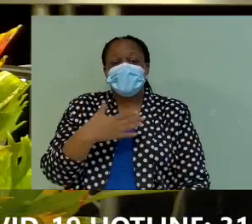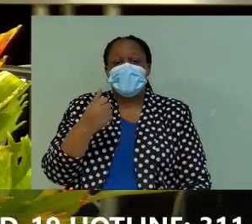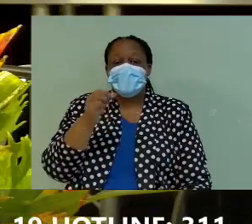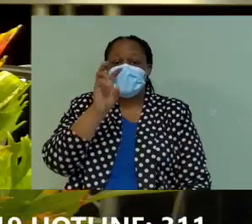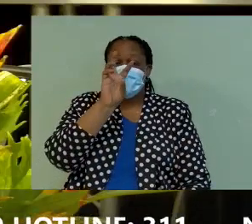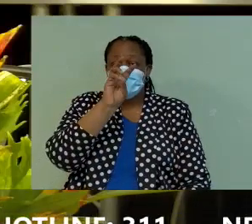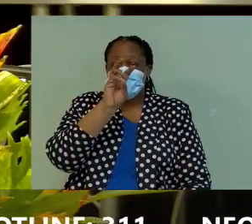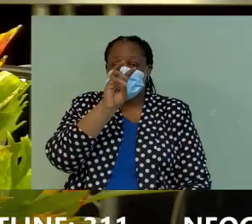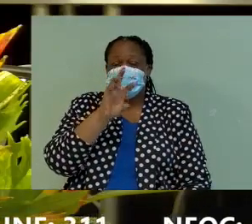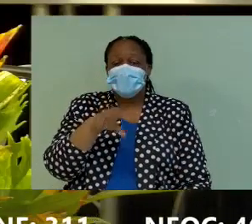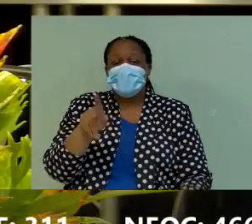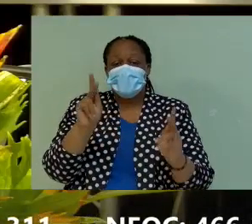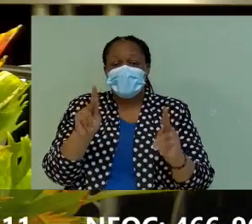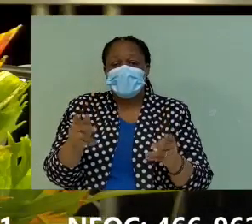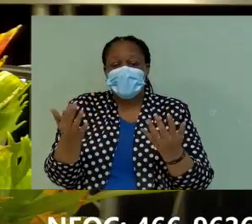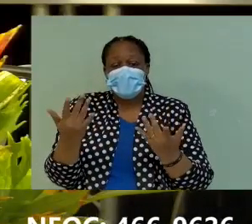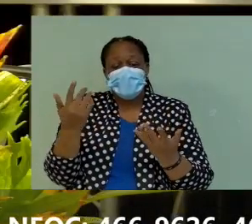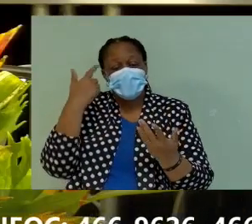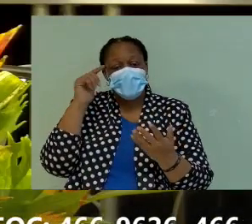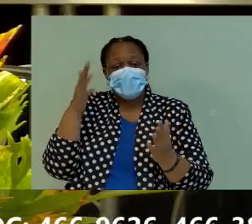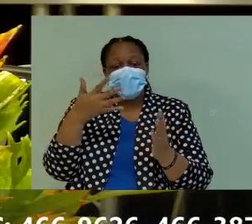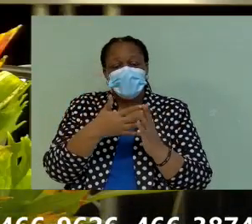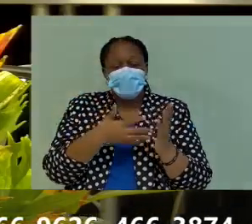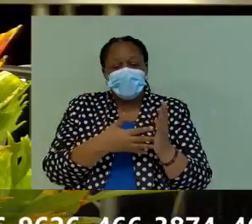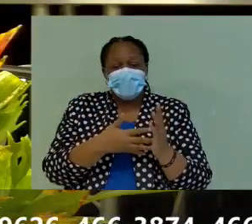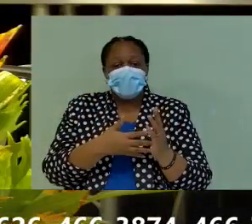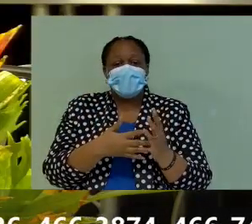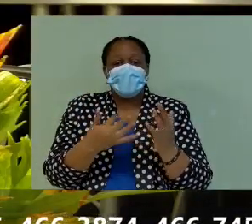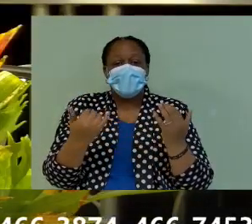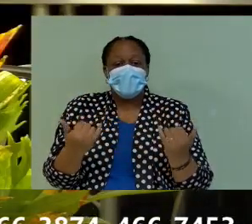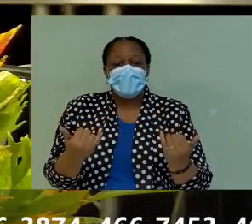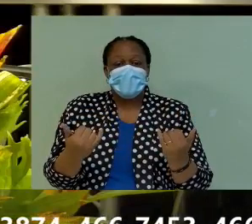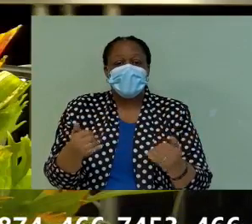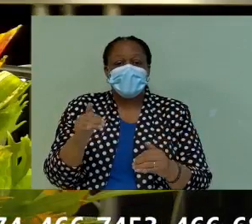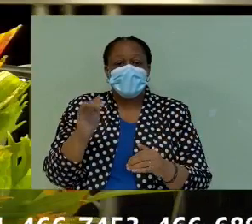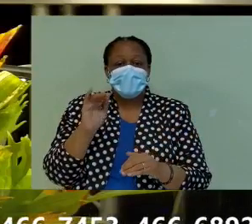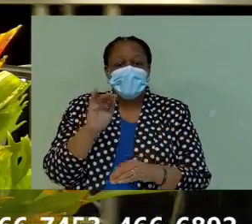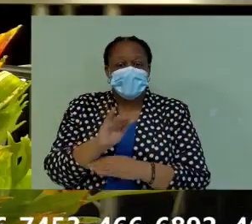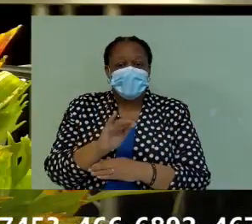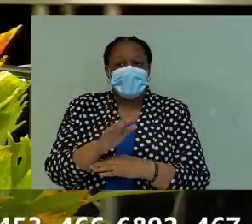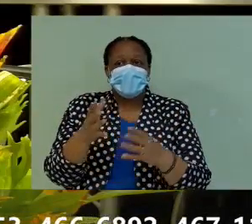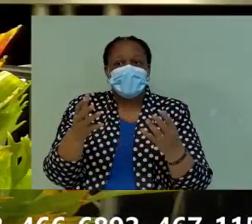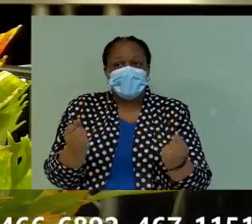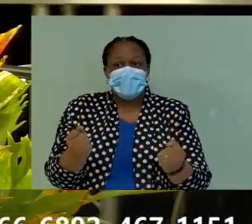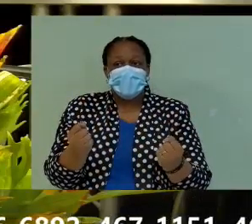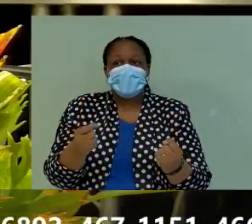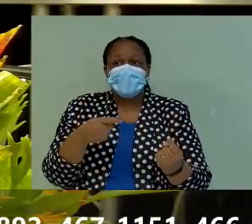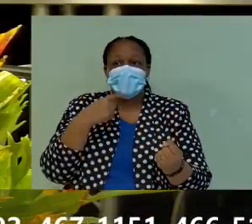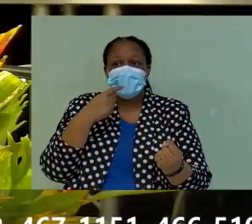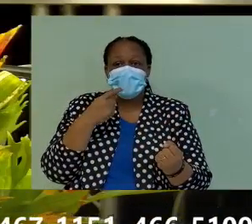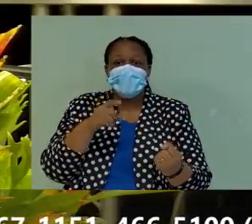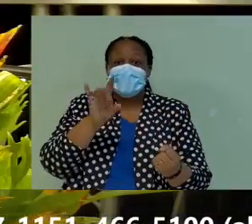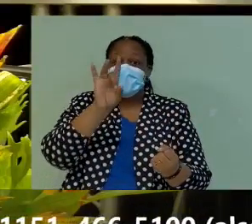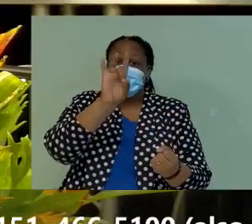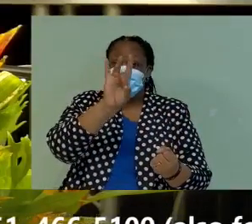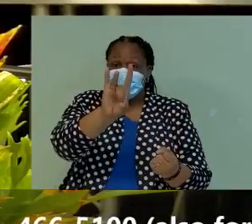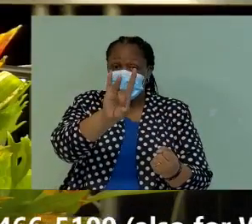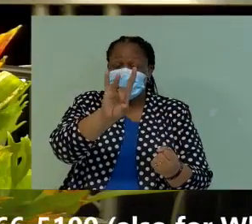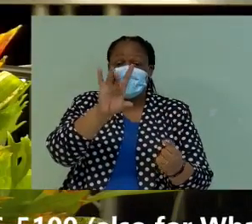results pending. This afternoon, I want to confirm that 8 of